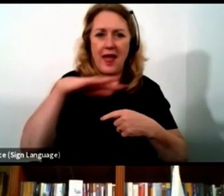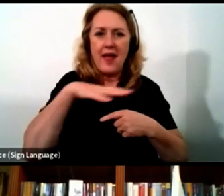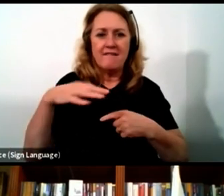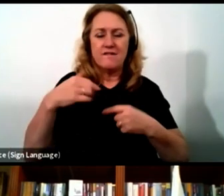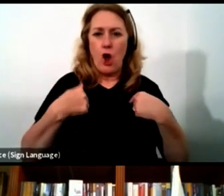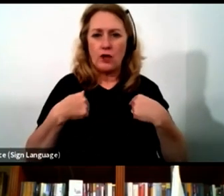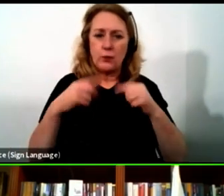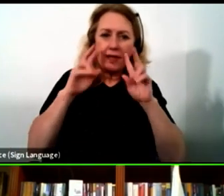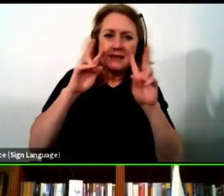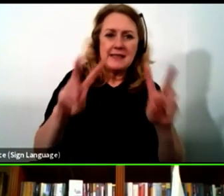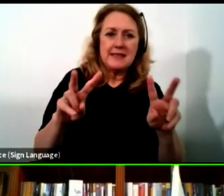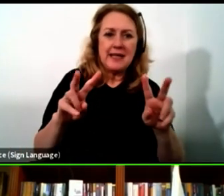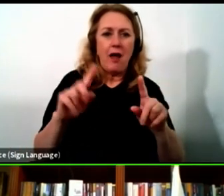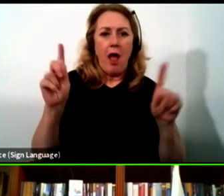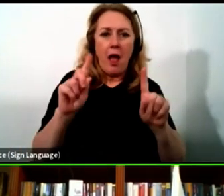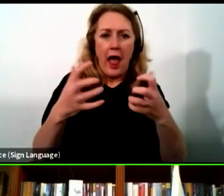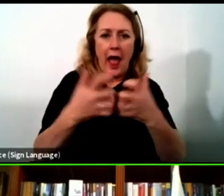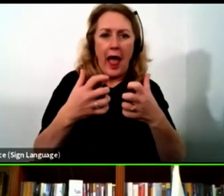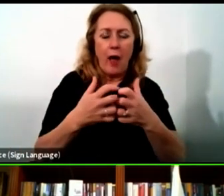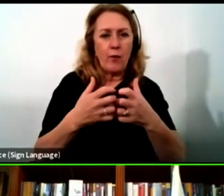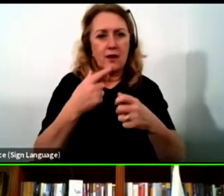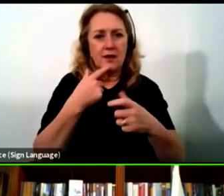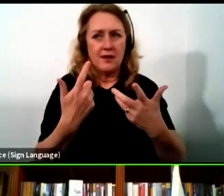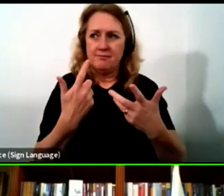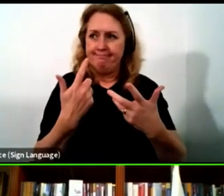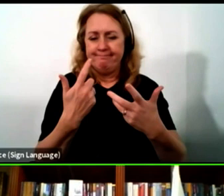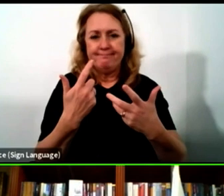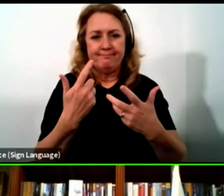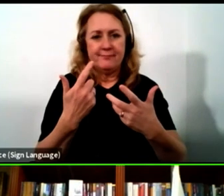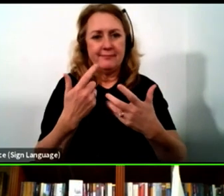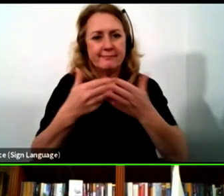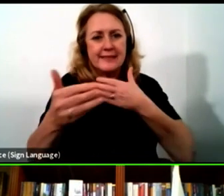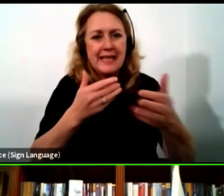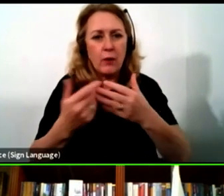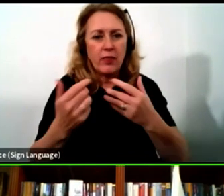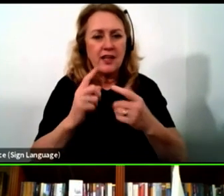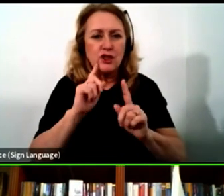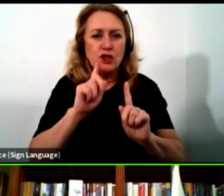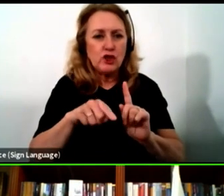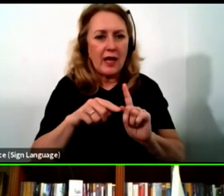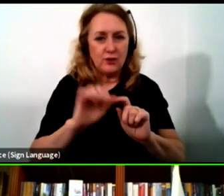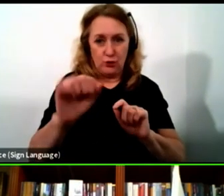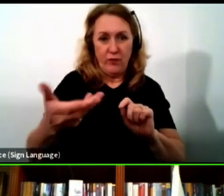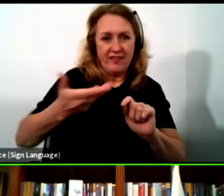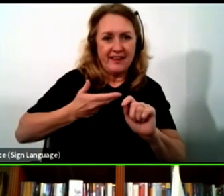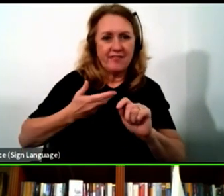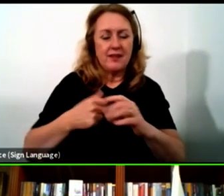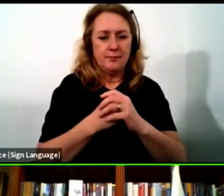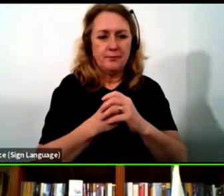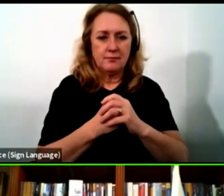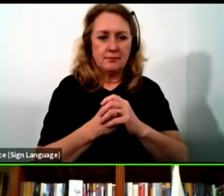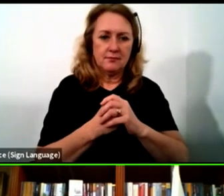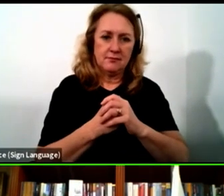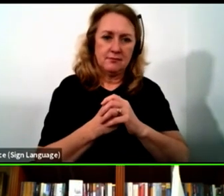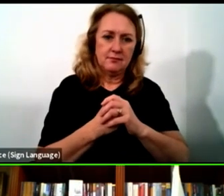see what we can make of some of the suggestions that have been put forward. Regarding